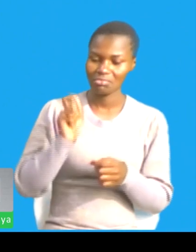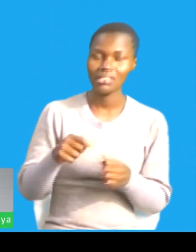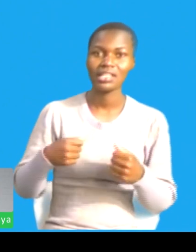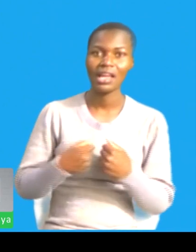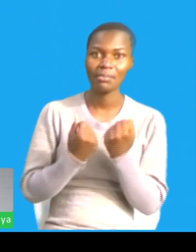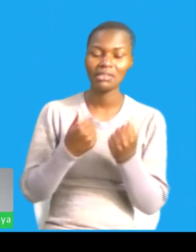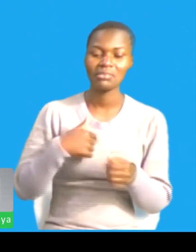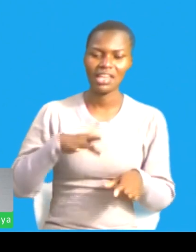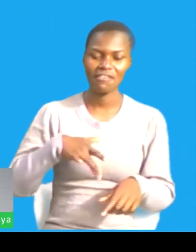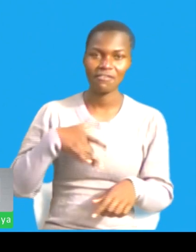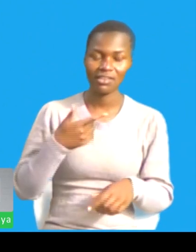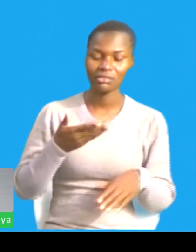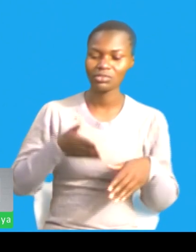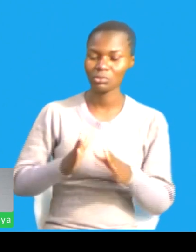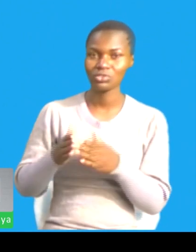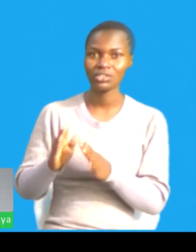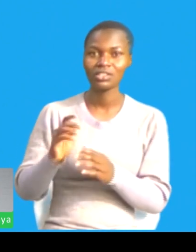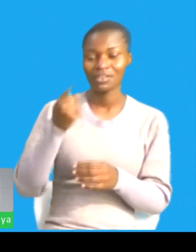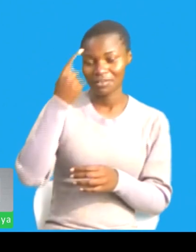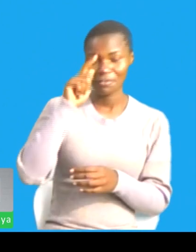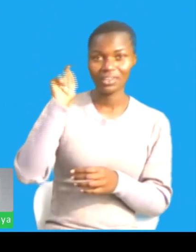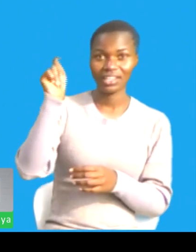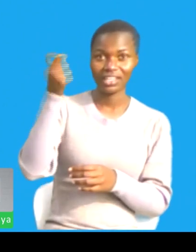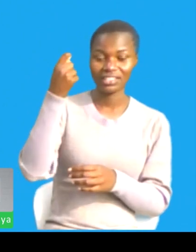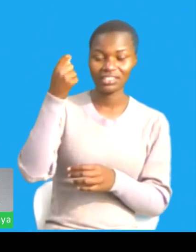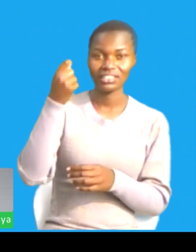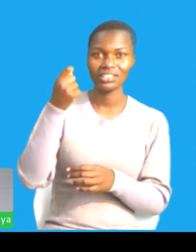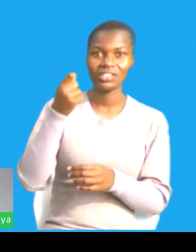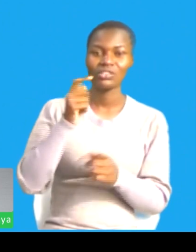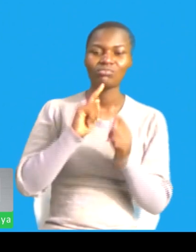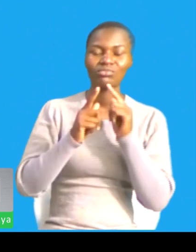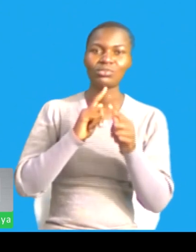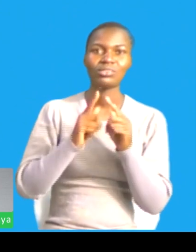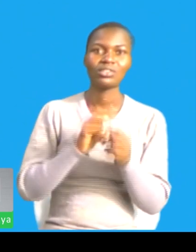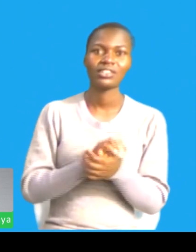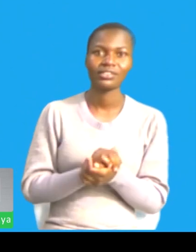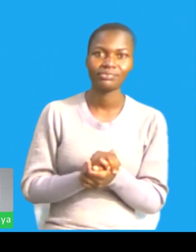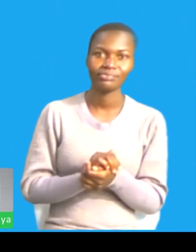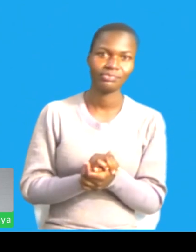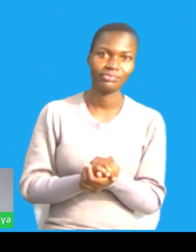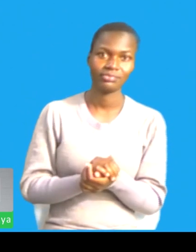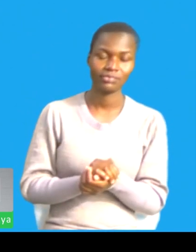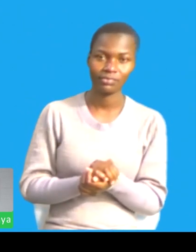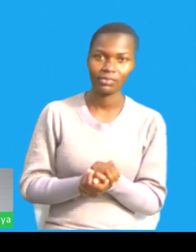that this was an opportunity for this country to talk to itself, which was missed.